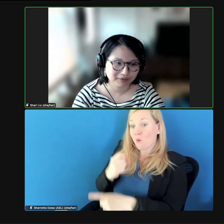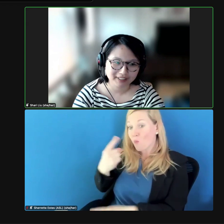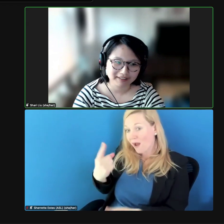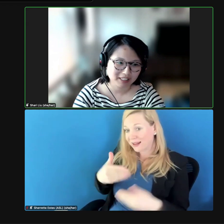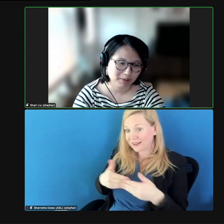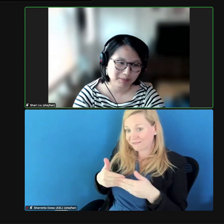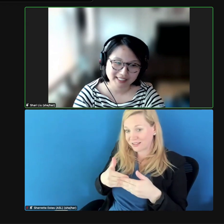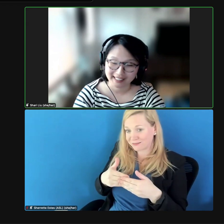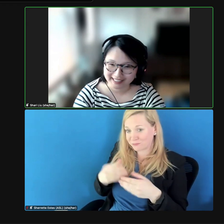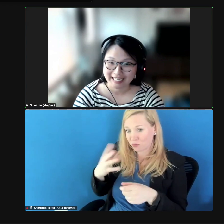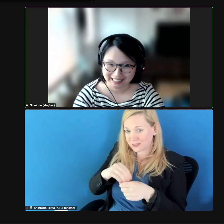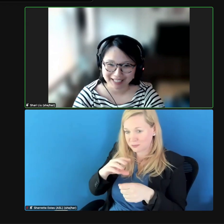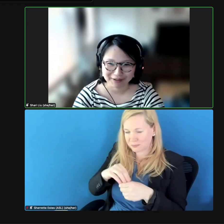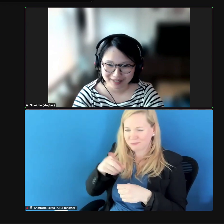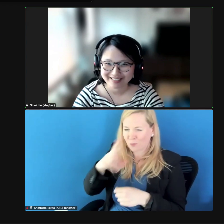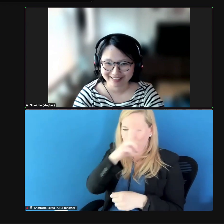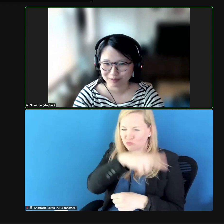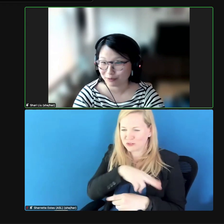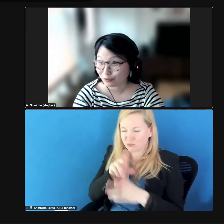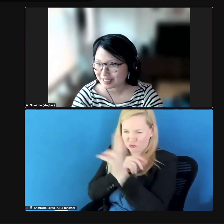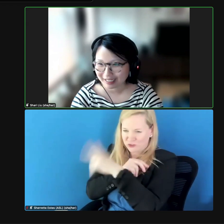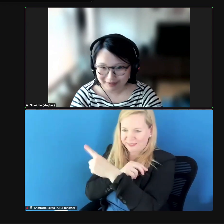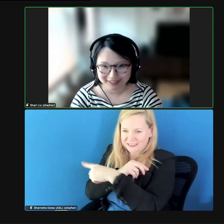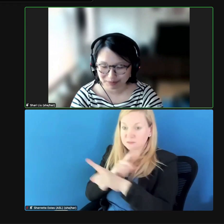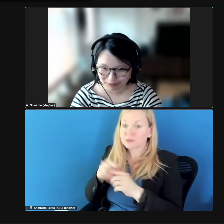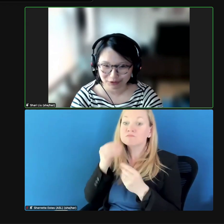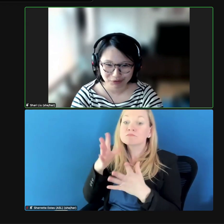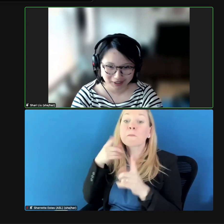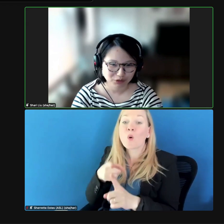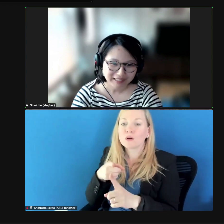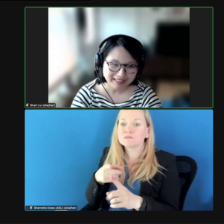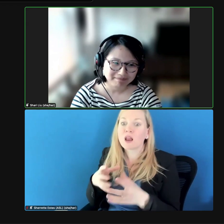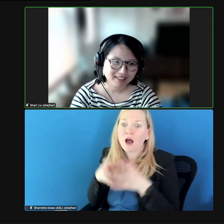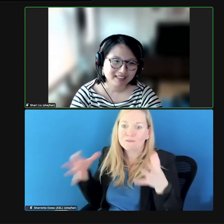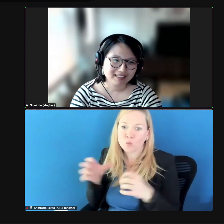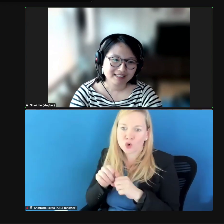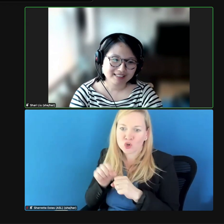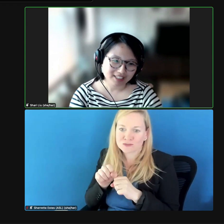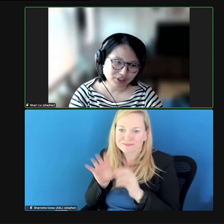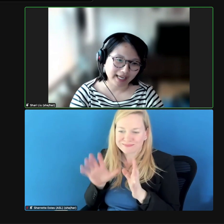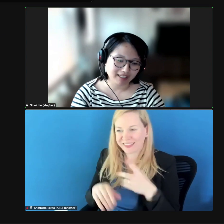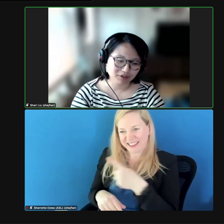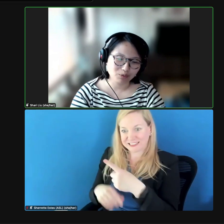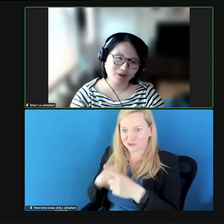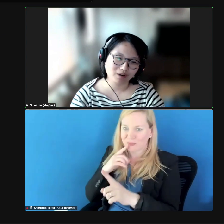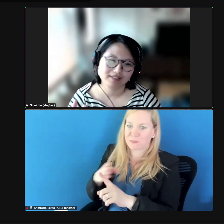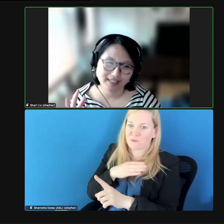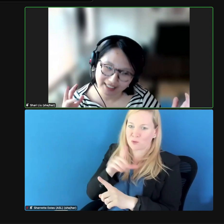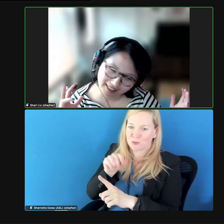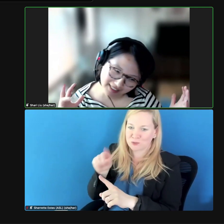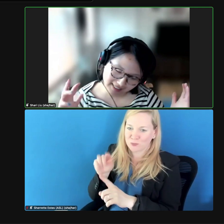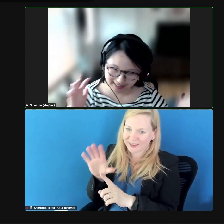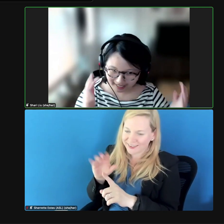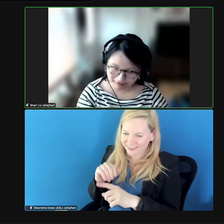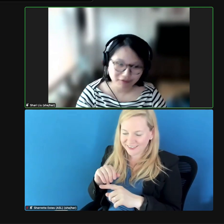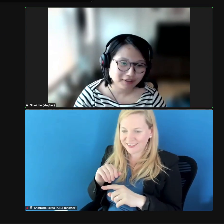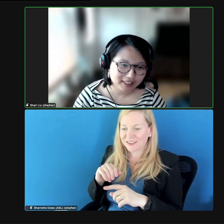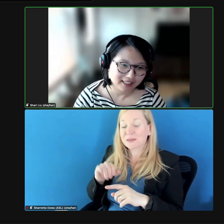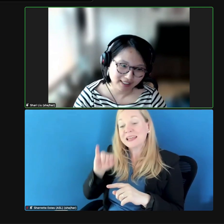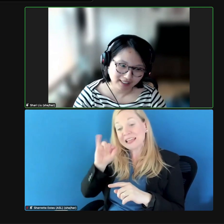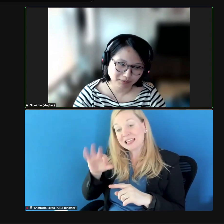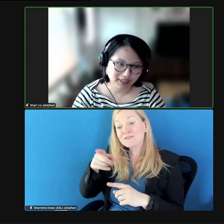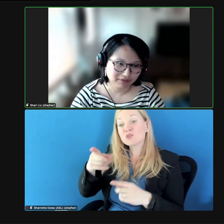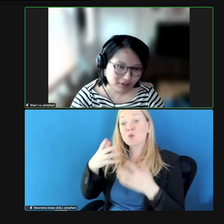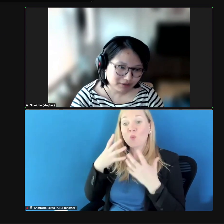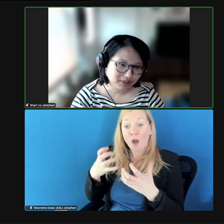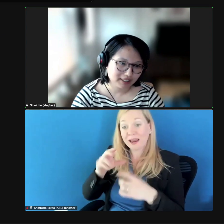don't need to read all this, but basically it takes a lot of work in the before times, that is before 2020, such that if you want like an N of